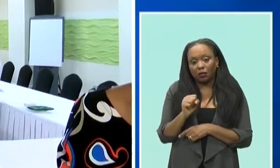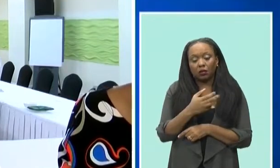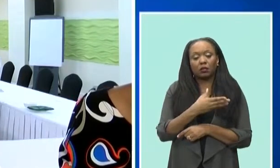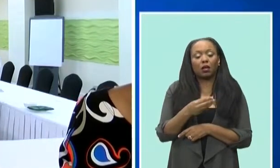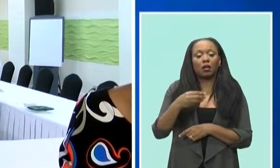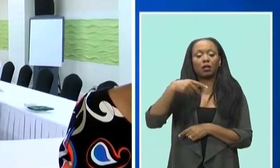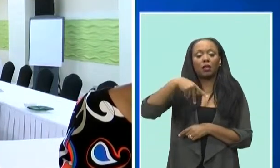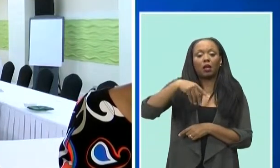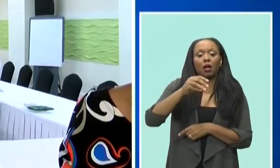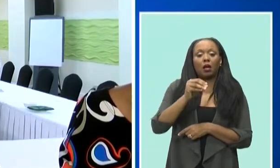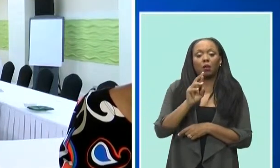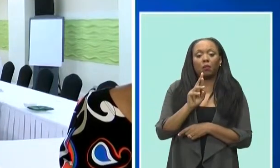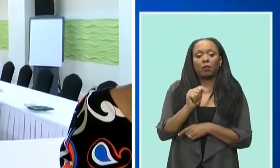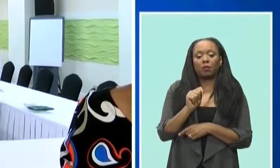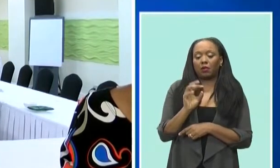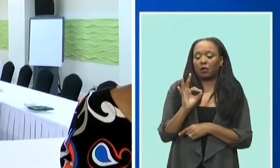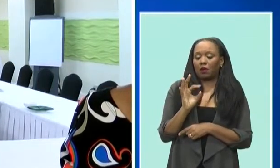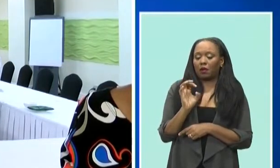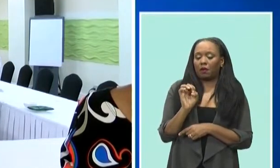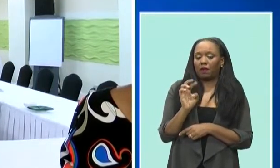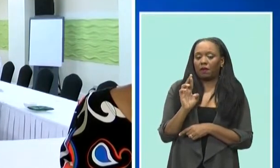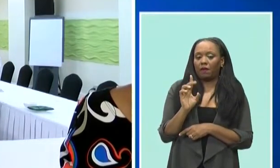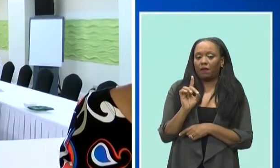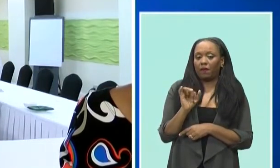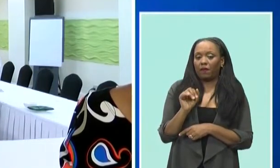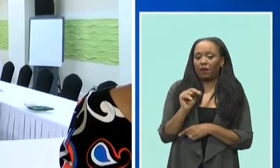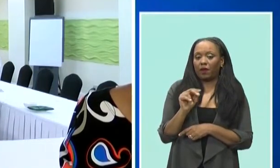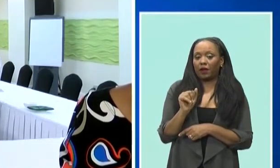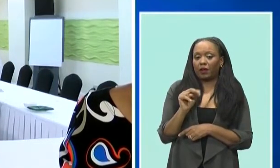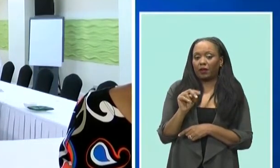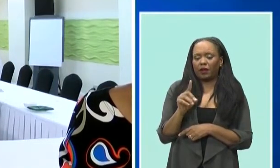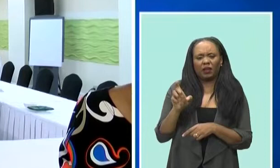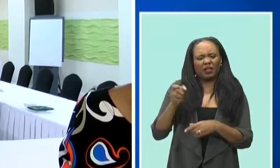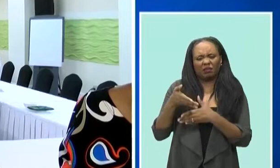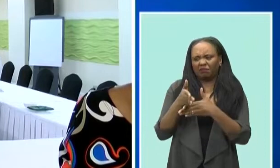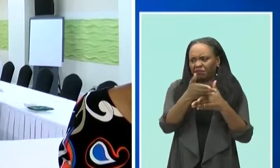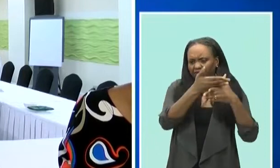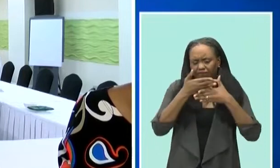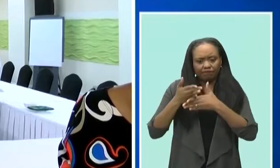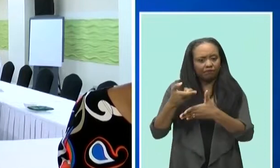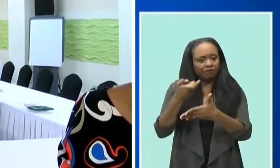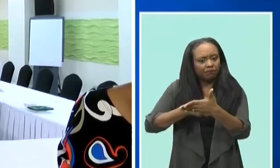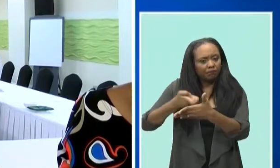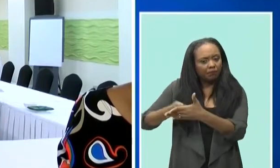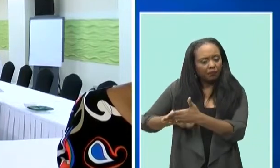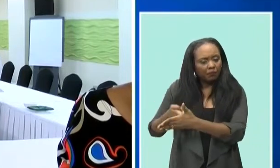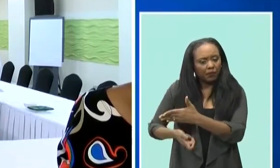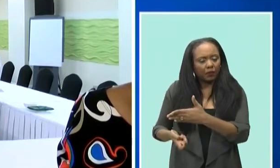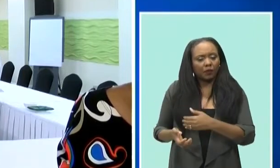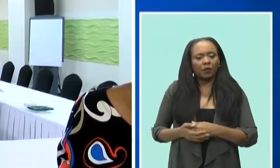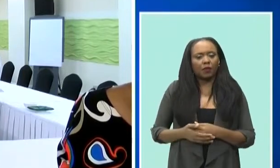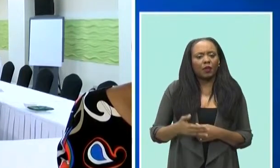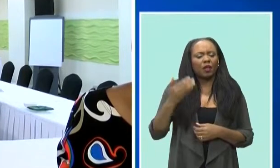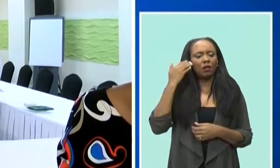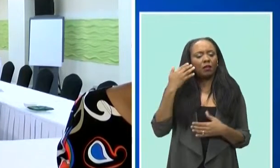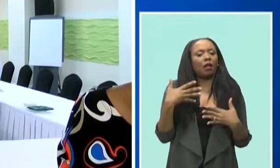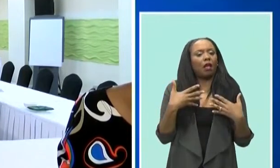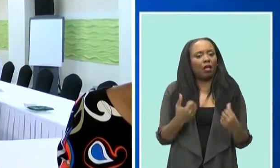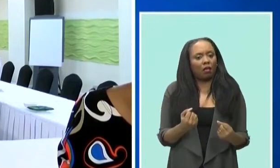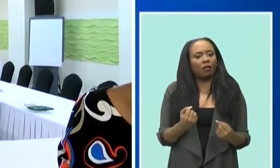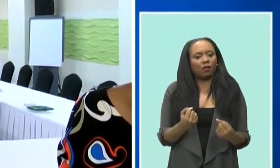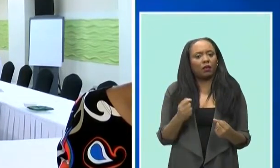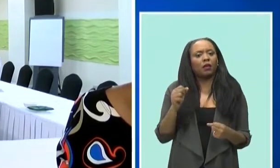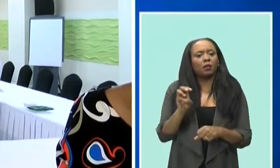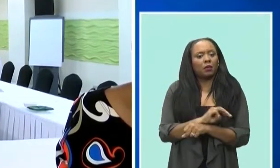they need to share in the costs of these services. Yes, there's a health component, and I believe that the Ministry